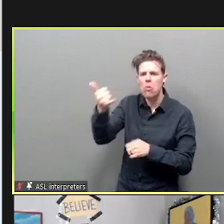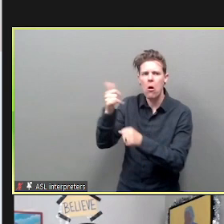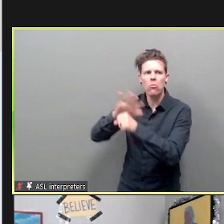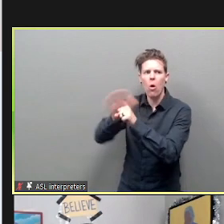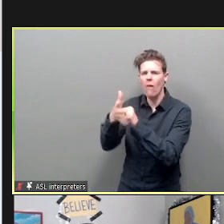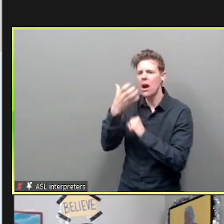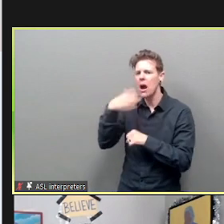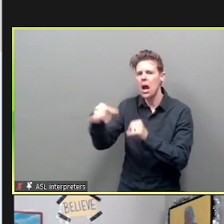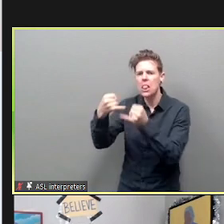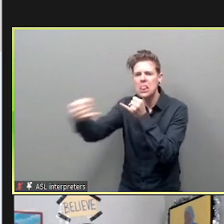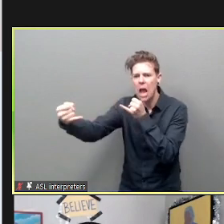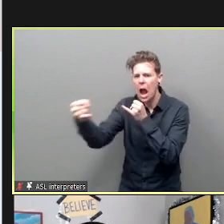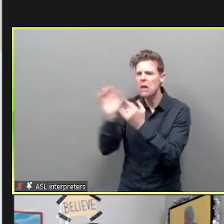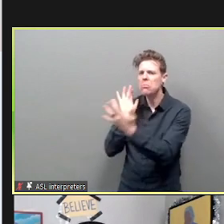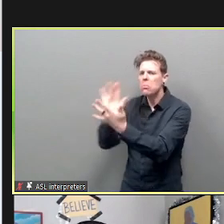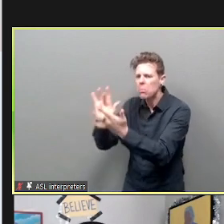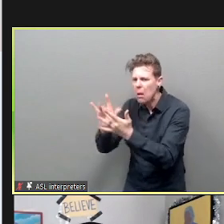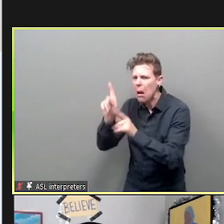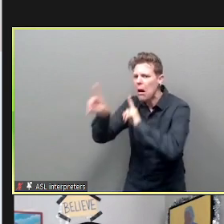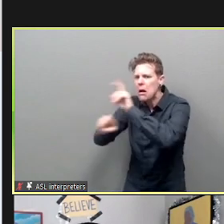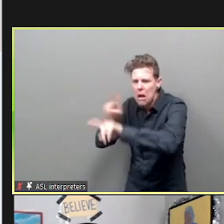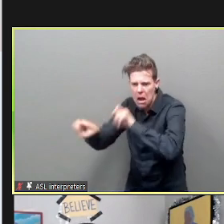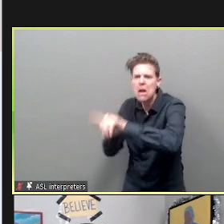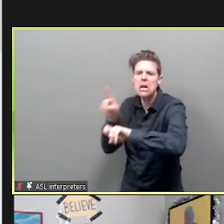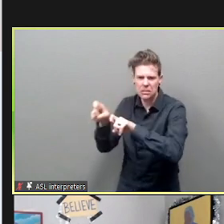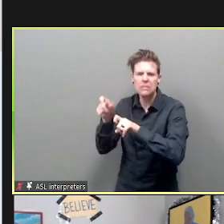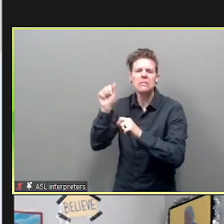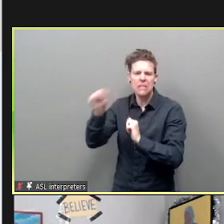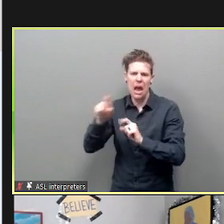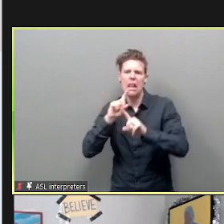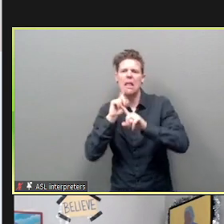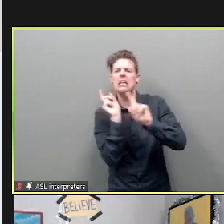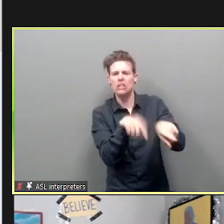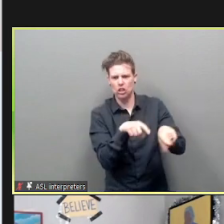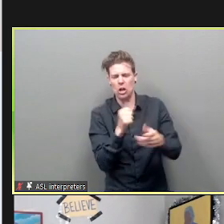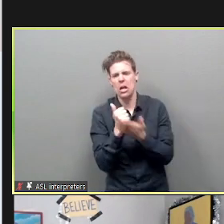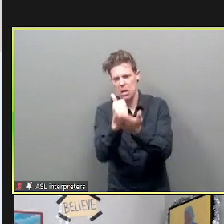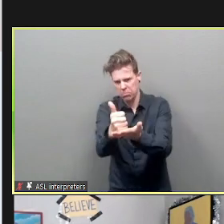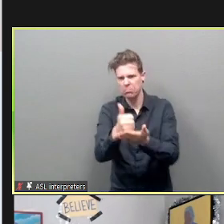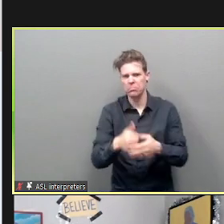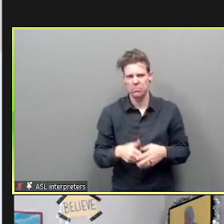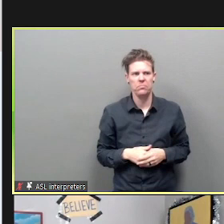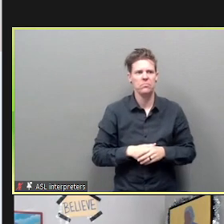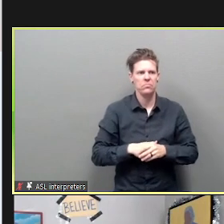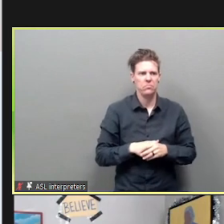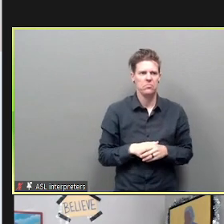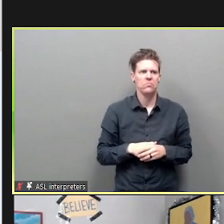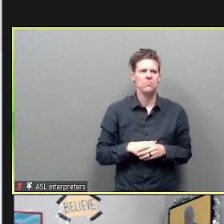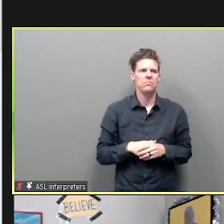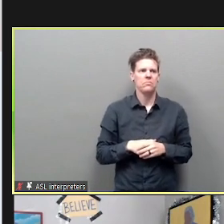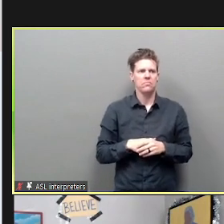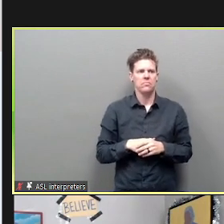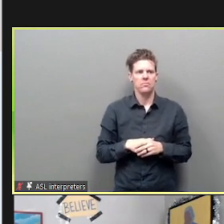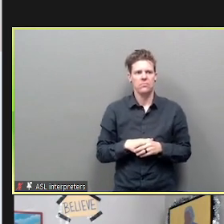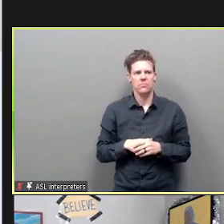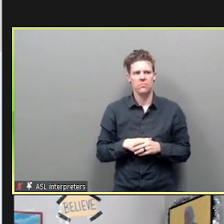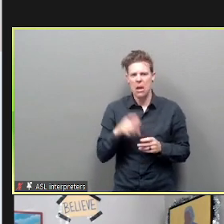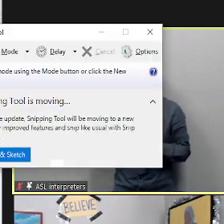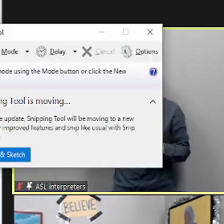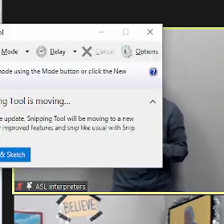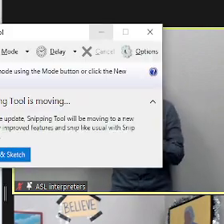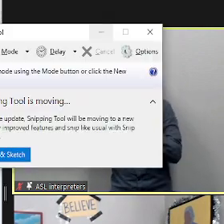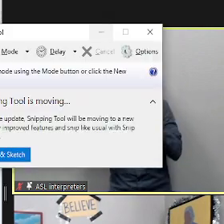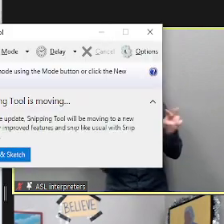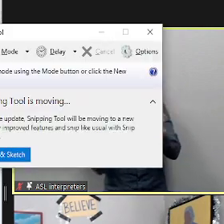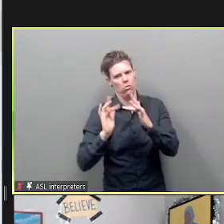all ready to receive your calls. Obviously, try the website first, and then, if